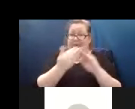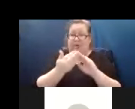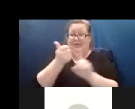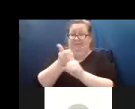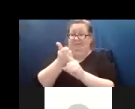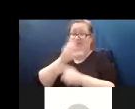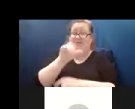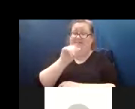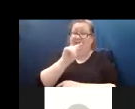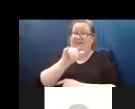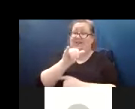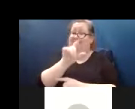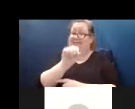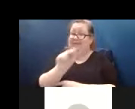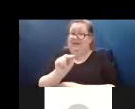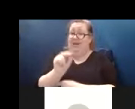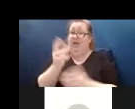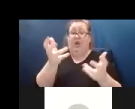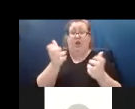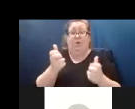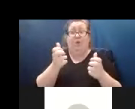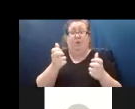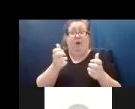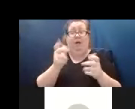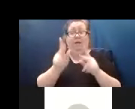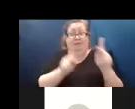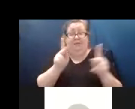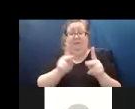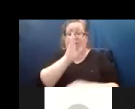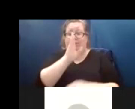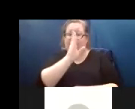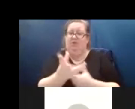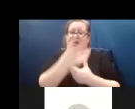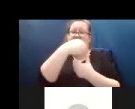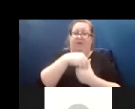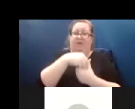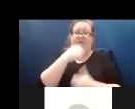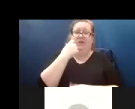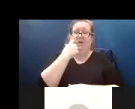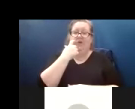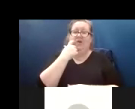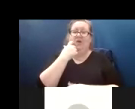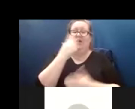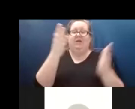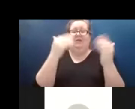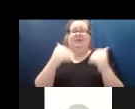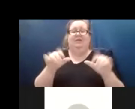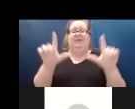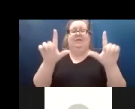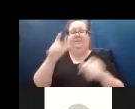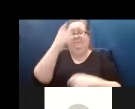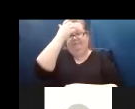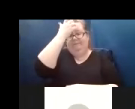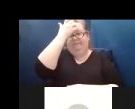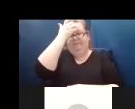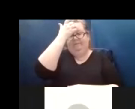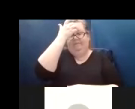ways for residents to get directly involved too. Yeah, so next slide.